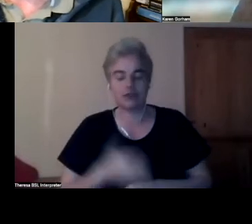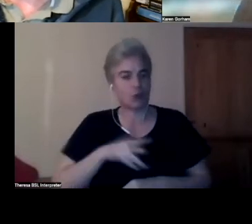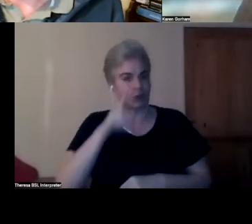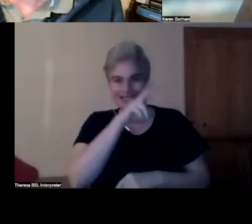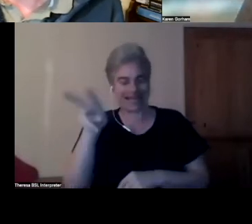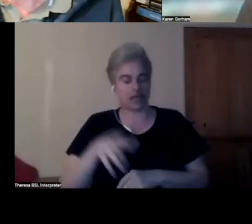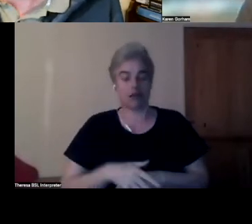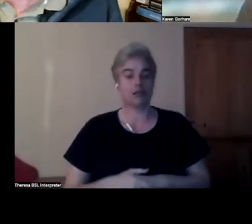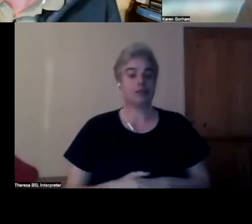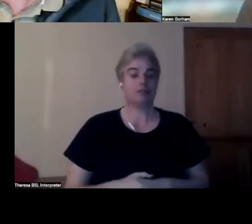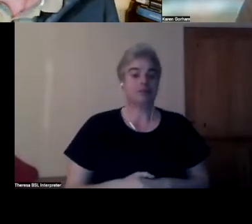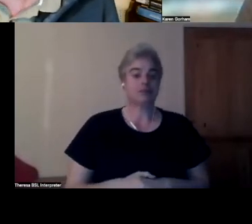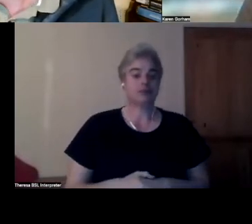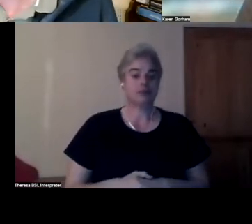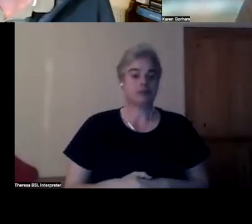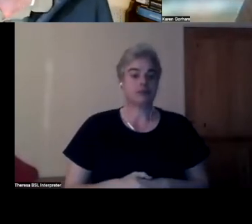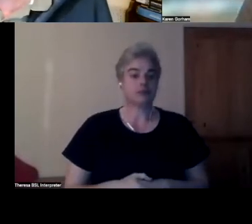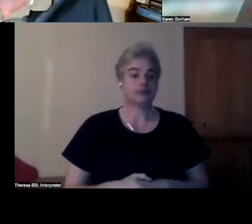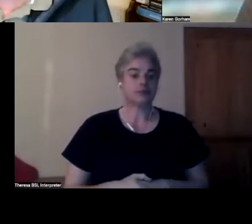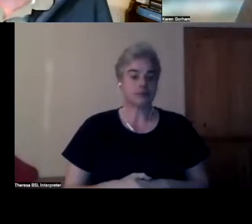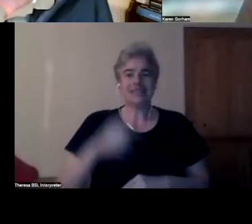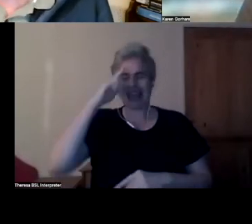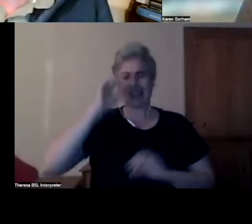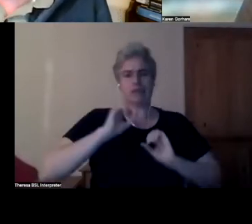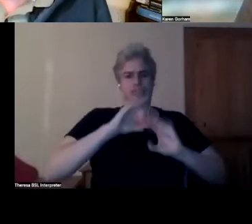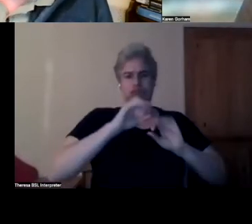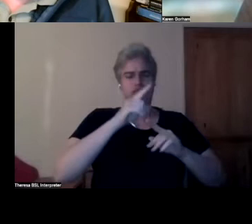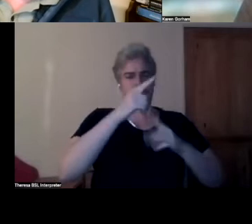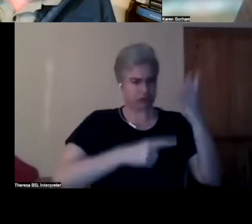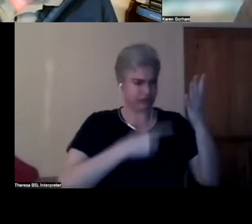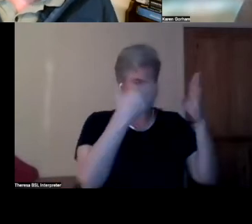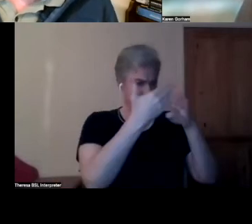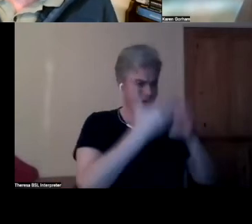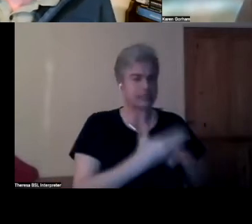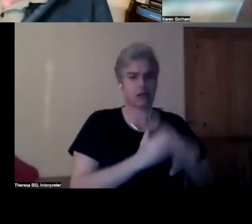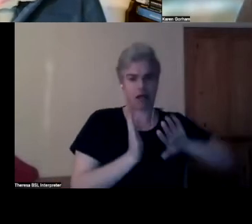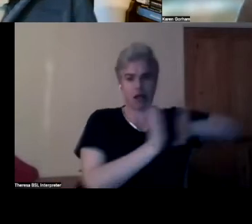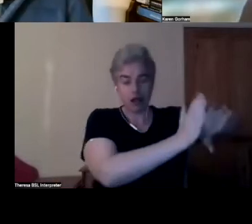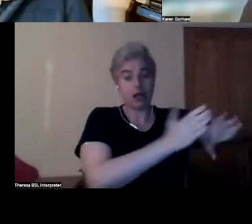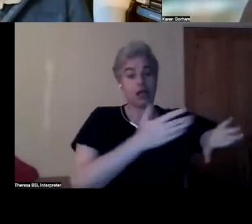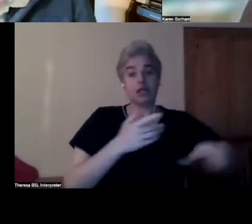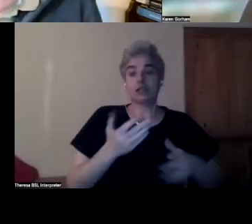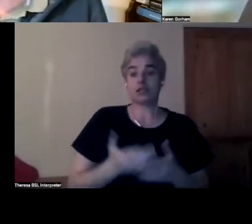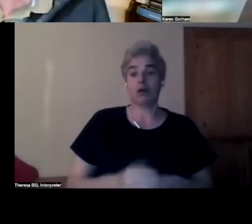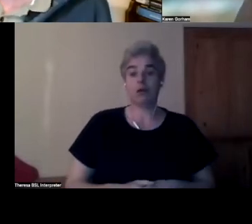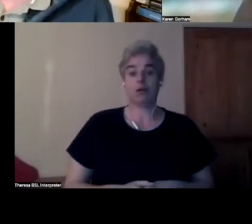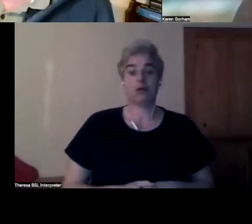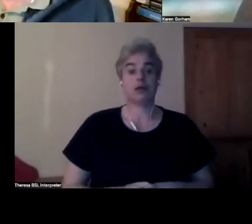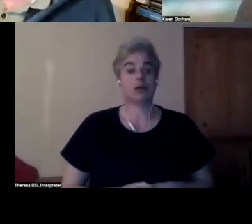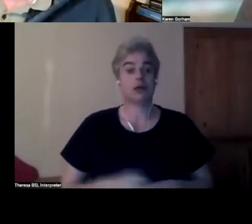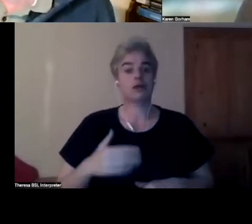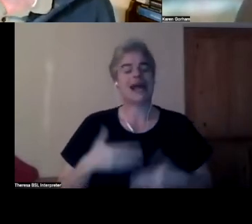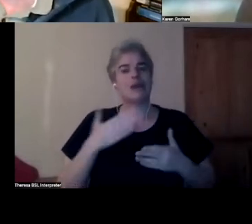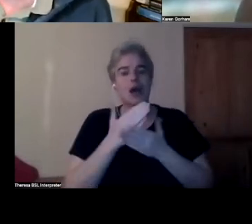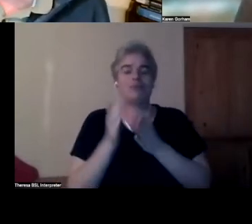presentations. I think that's all the practicalities. So let me do the more interesting part